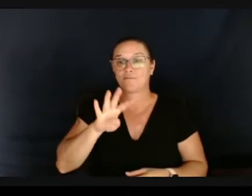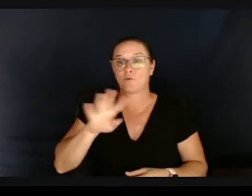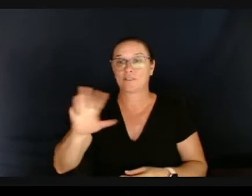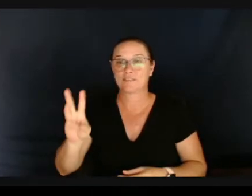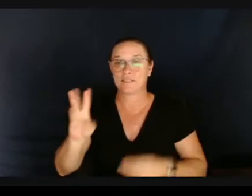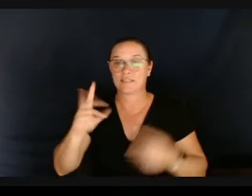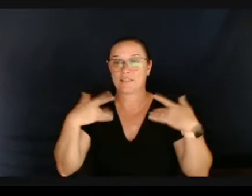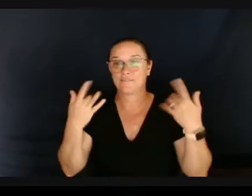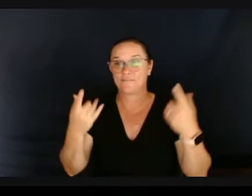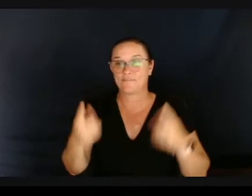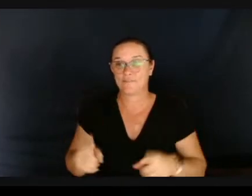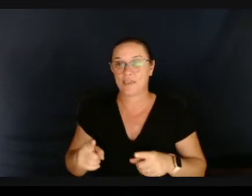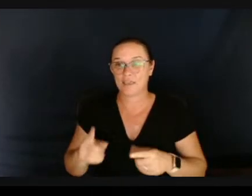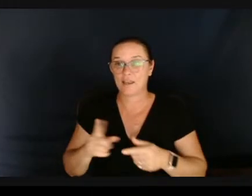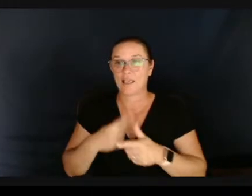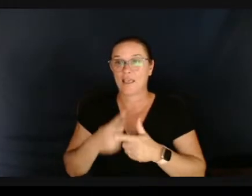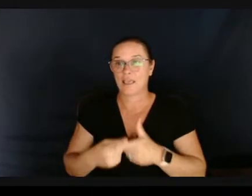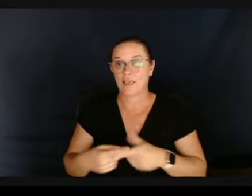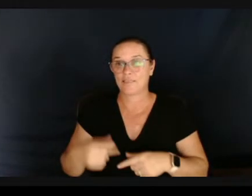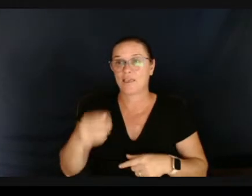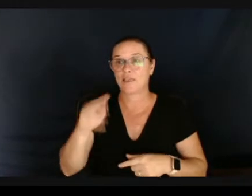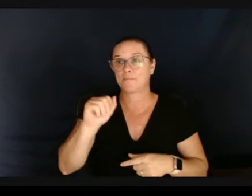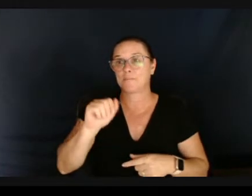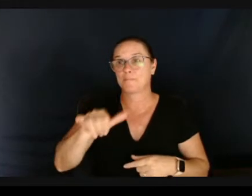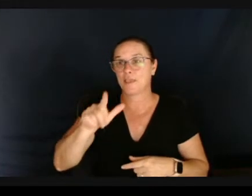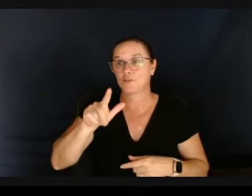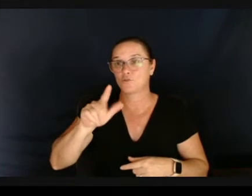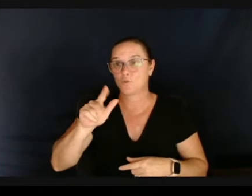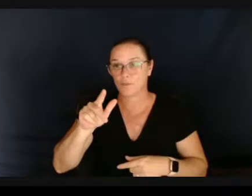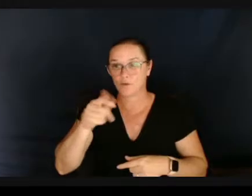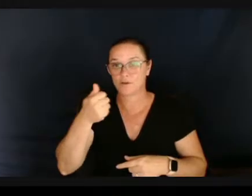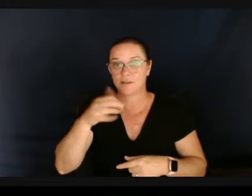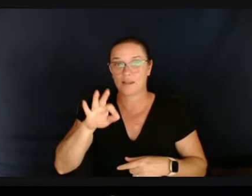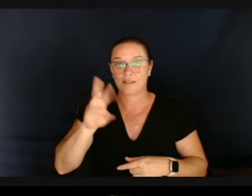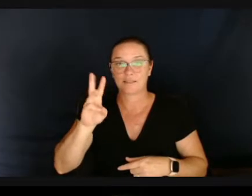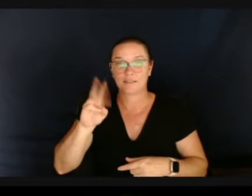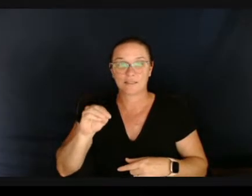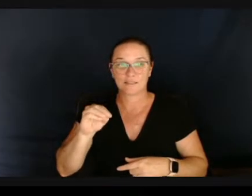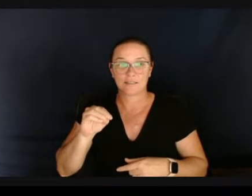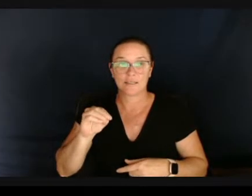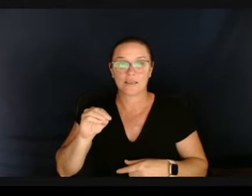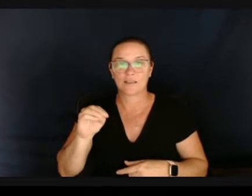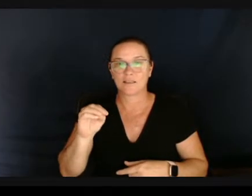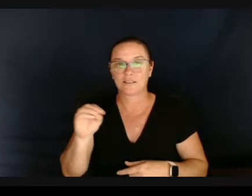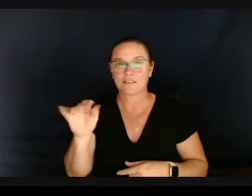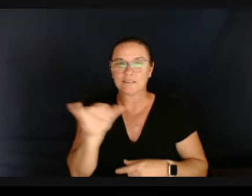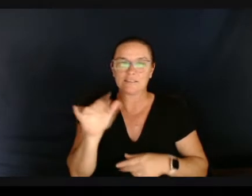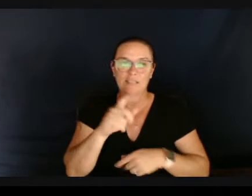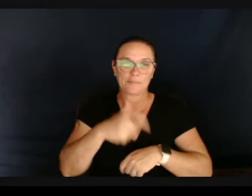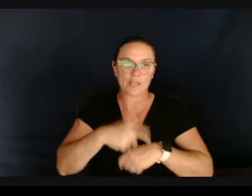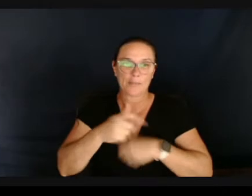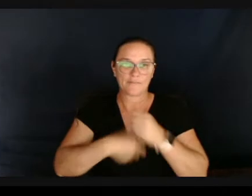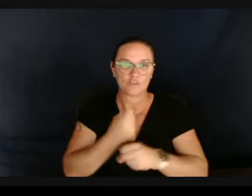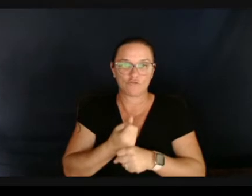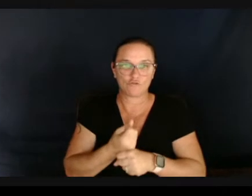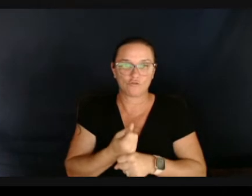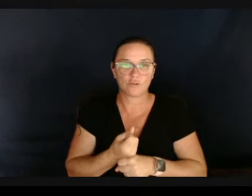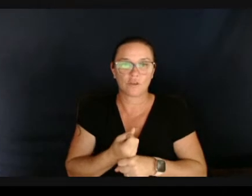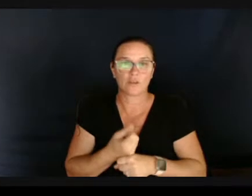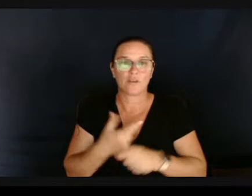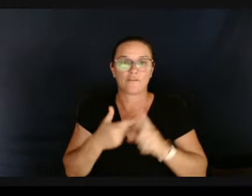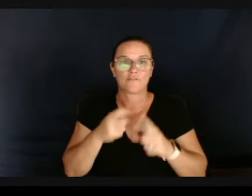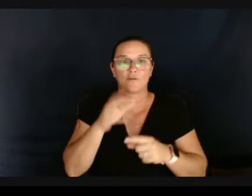there was also May 23rd, 1960, around April time, more or less. It came from a 9.5 Great Chilean